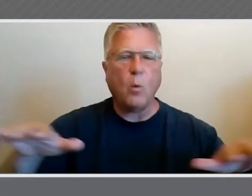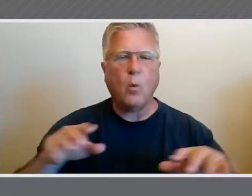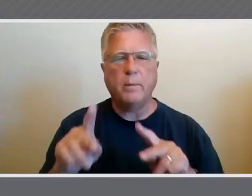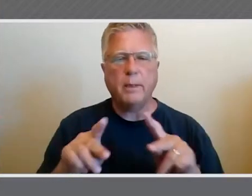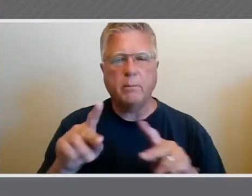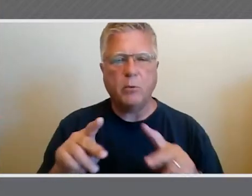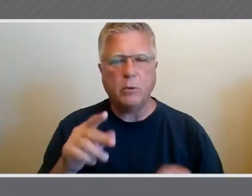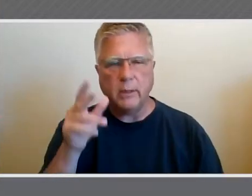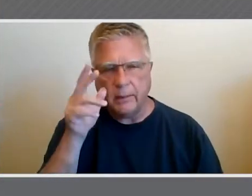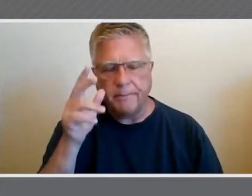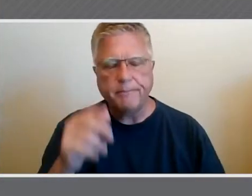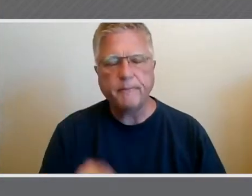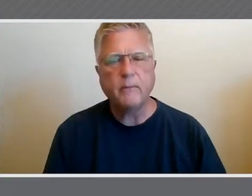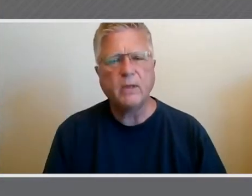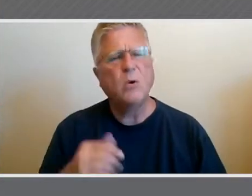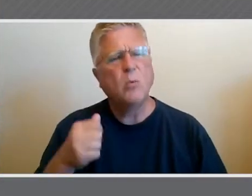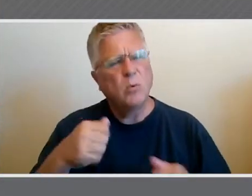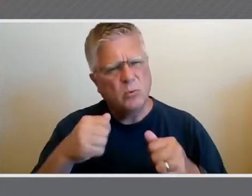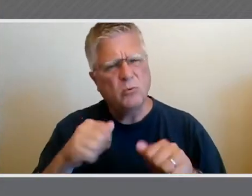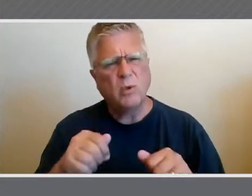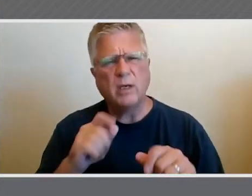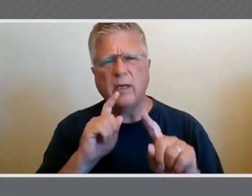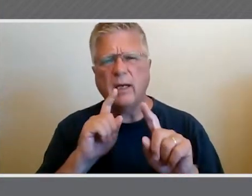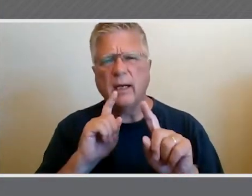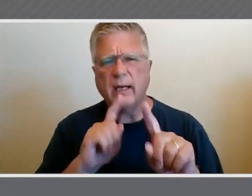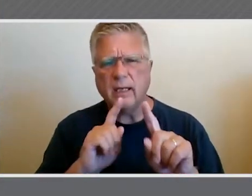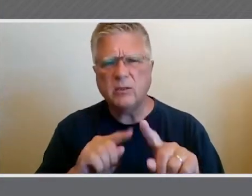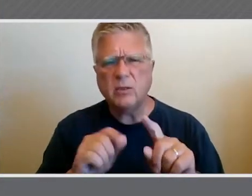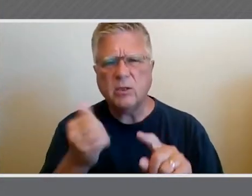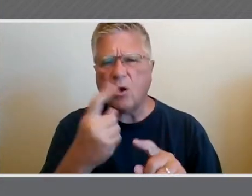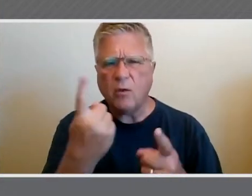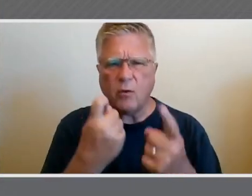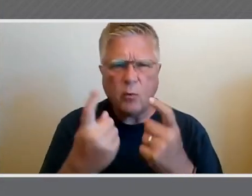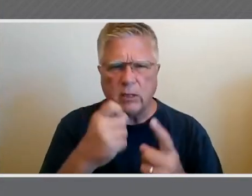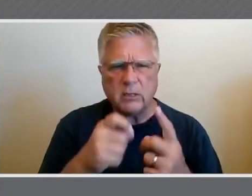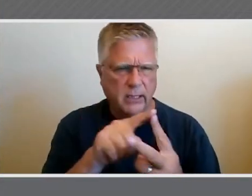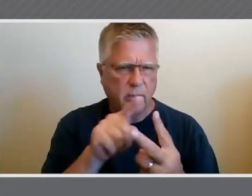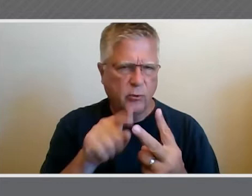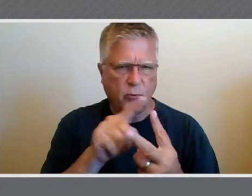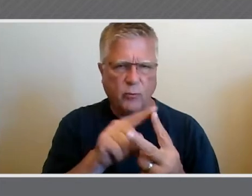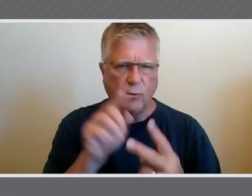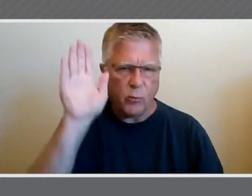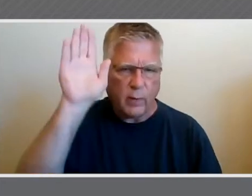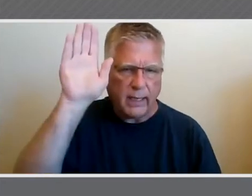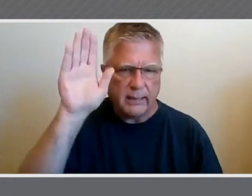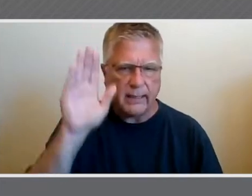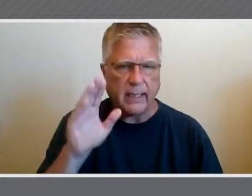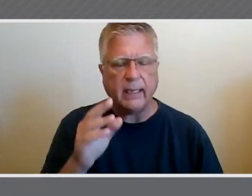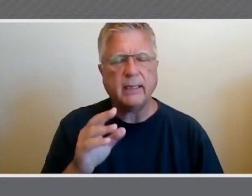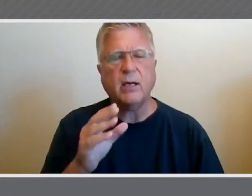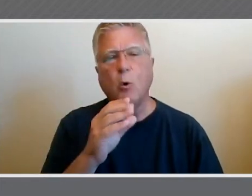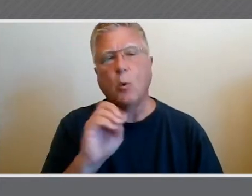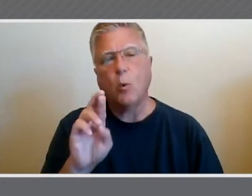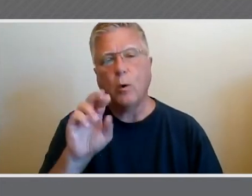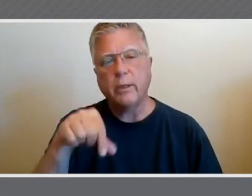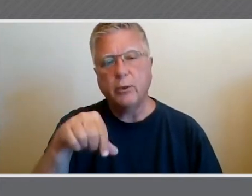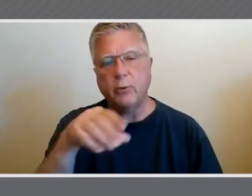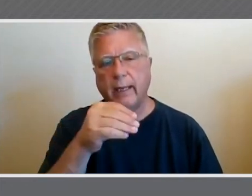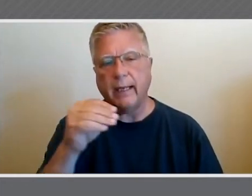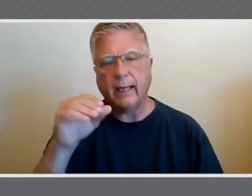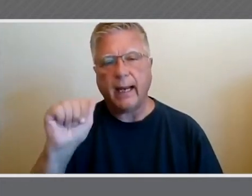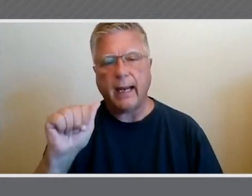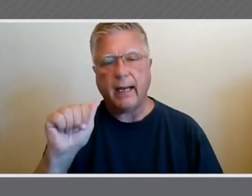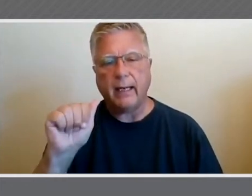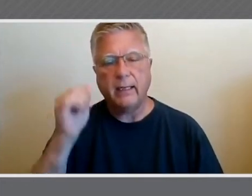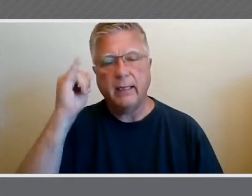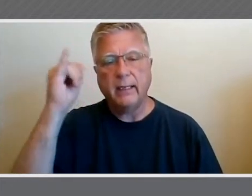answer all questions that come through tonight, either via the raised hand feature or the Q&A function. If questions are duplicates,